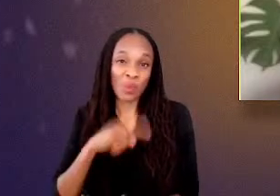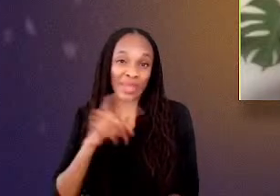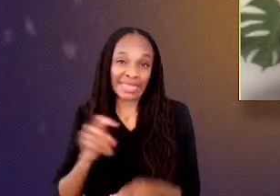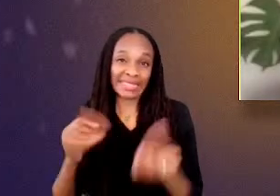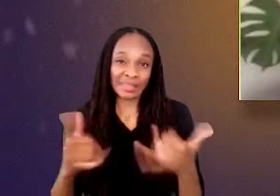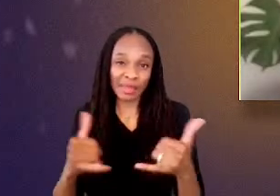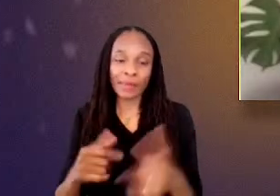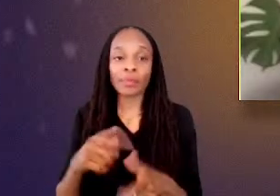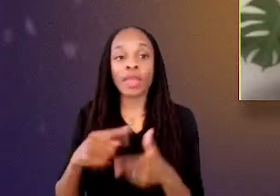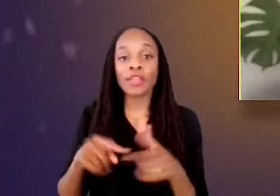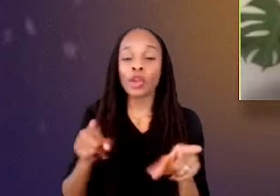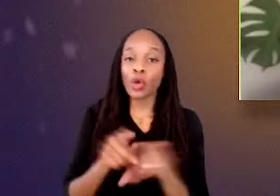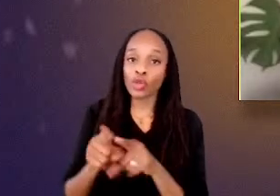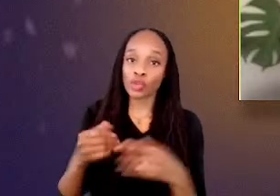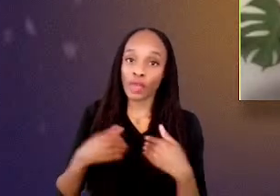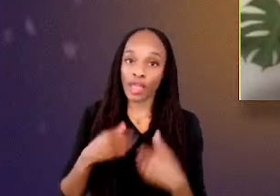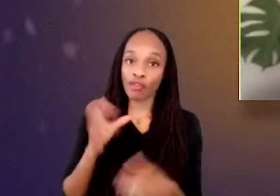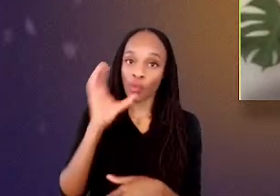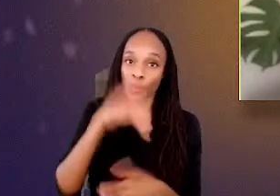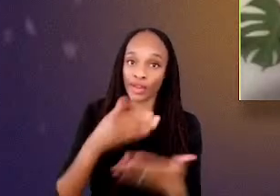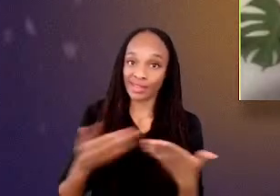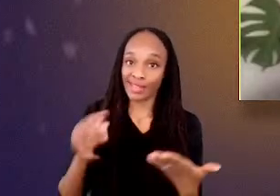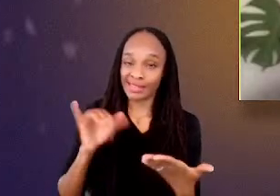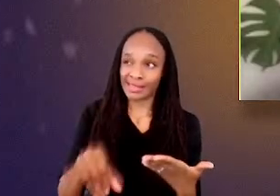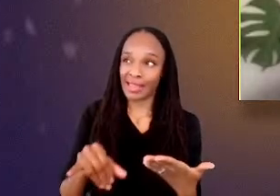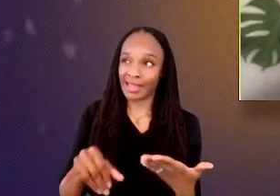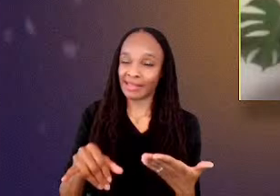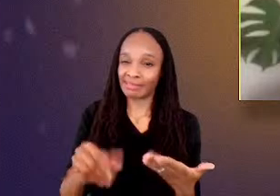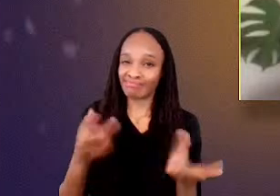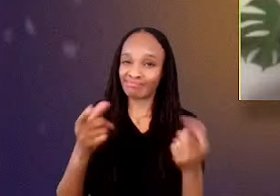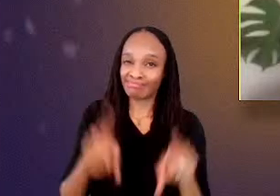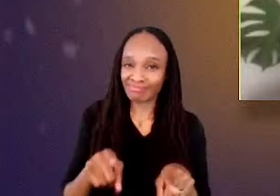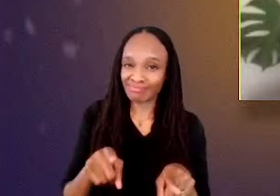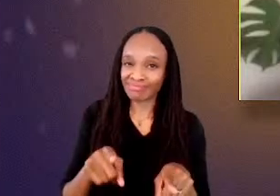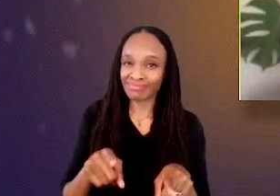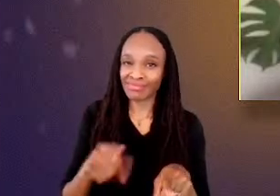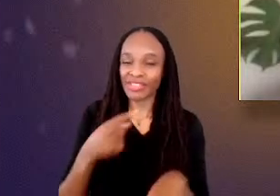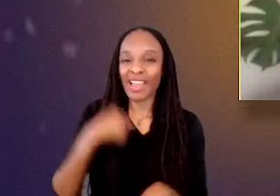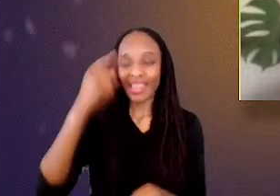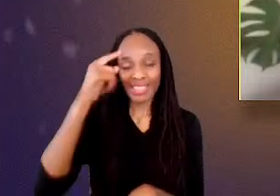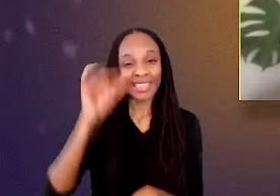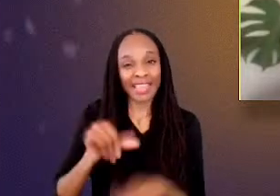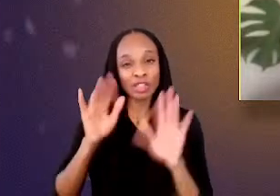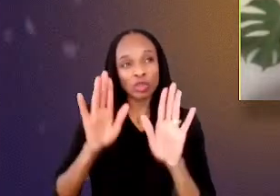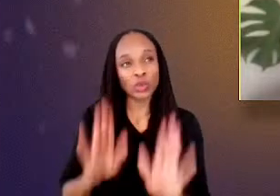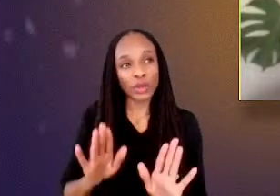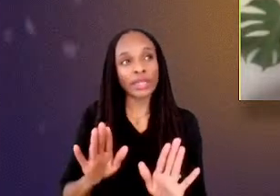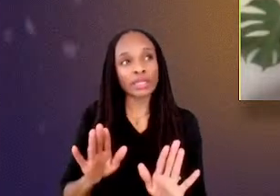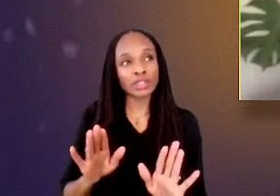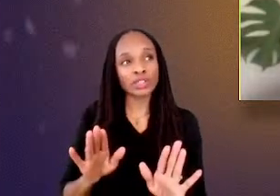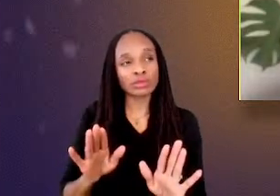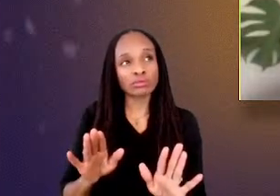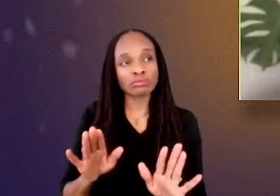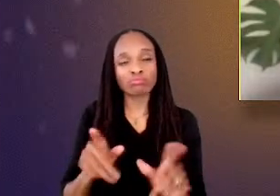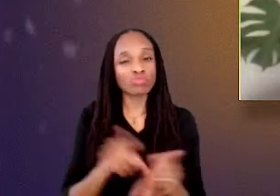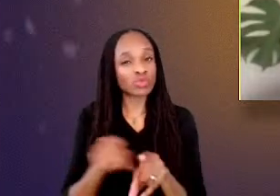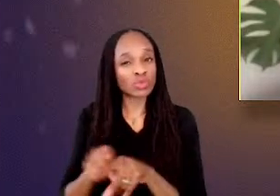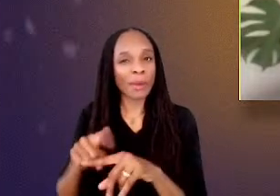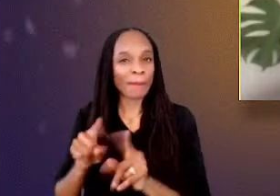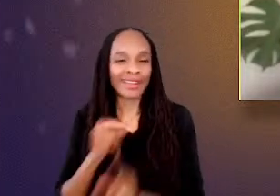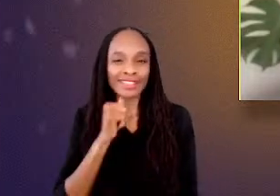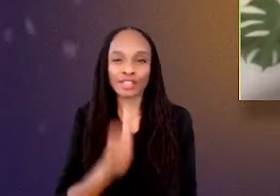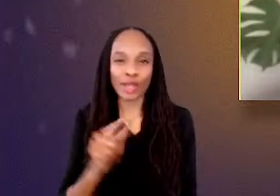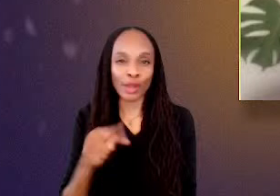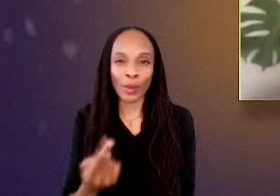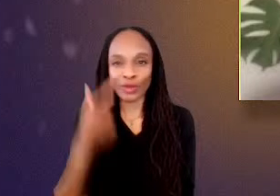And then there's also like weird things that get through. Like, so I think that's really great too, but it is certainly not just